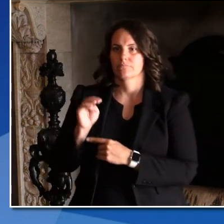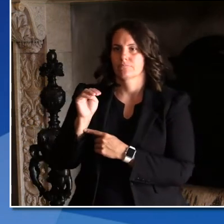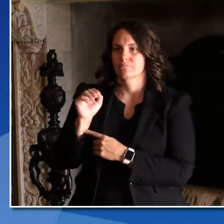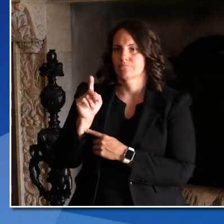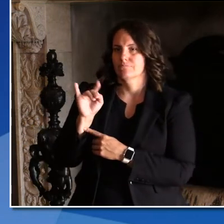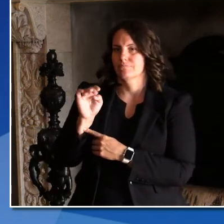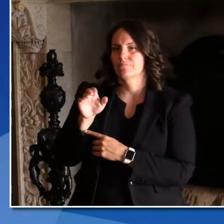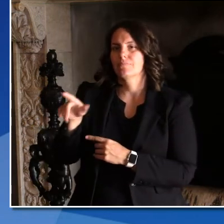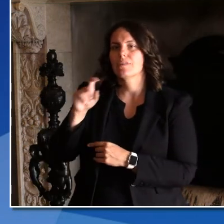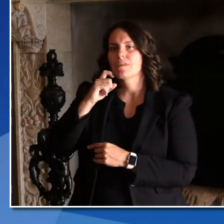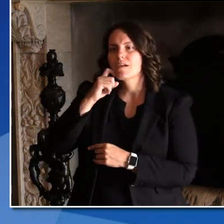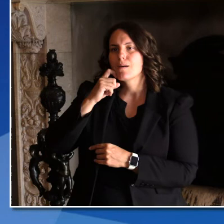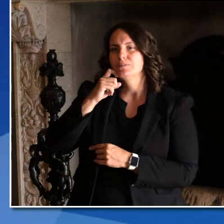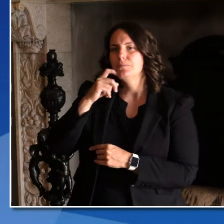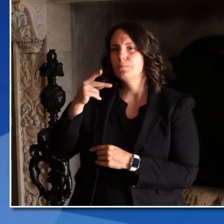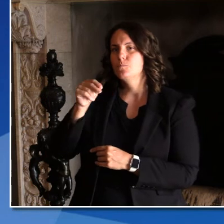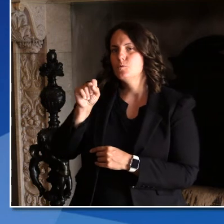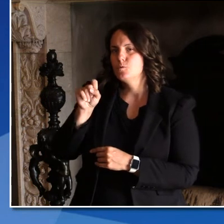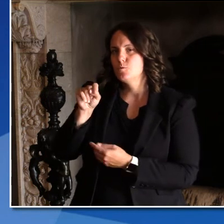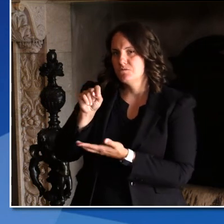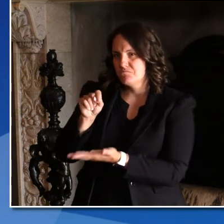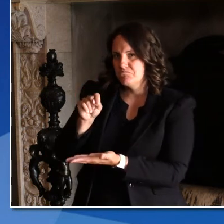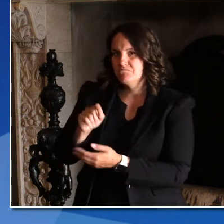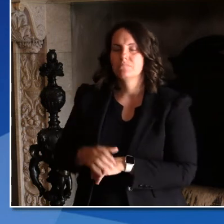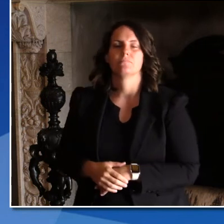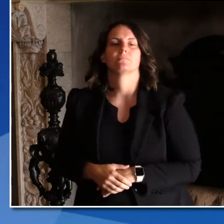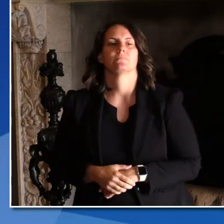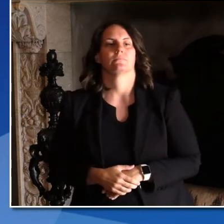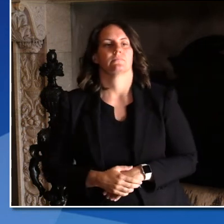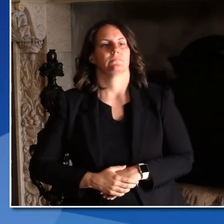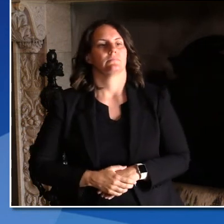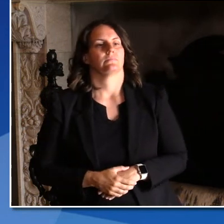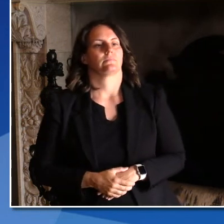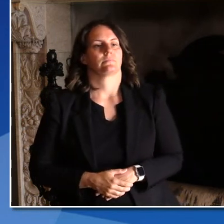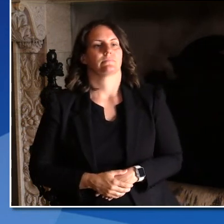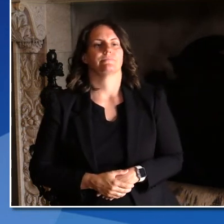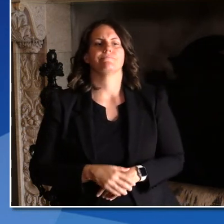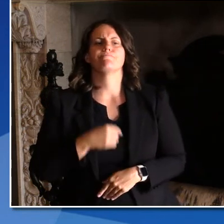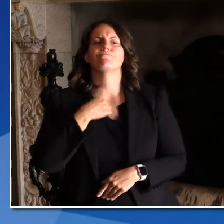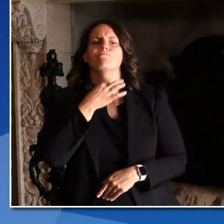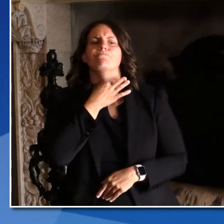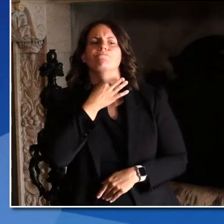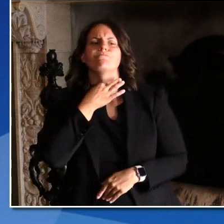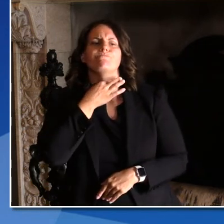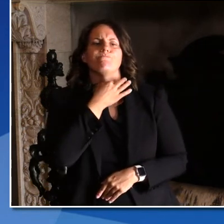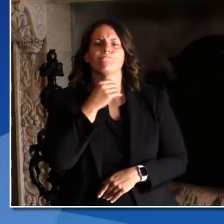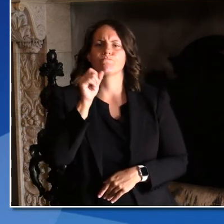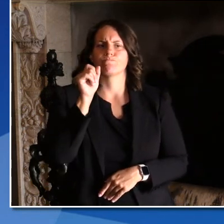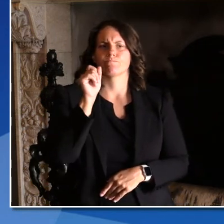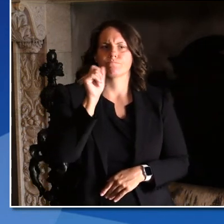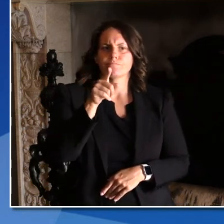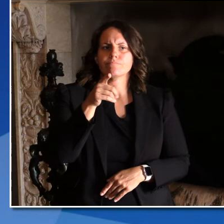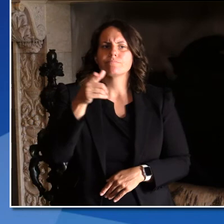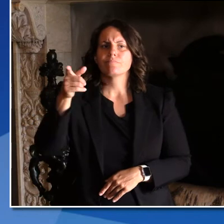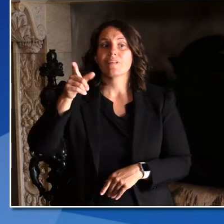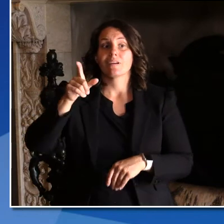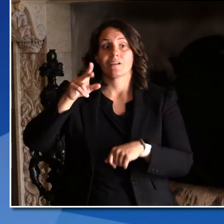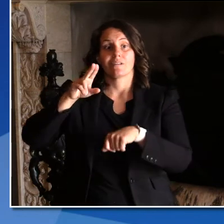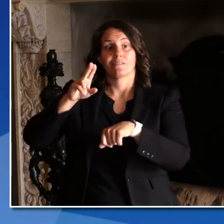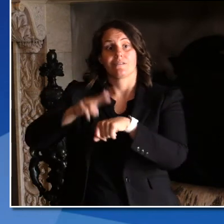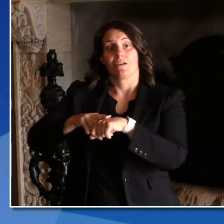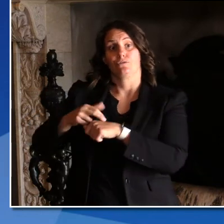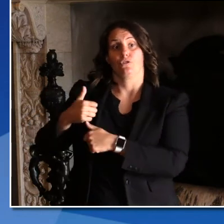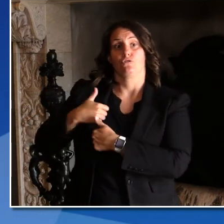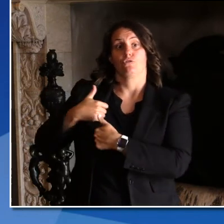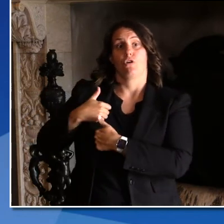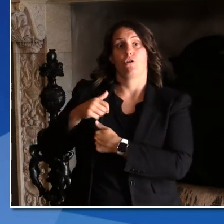Hi, this question is for Major General Knapp. Are there any plans to ask National Guard members to help the Department of Workforce Development process unemployment